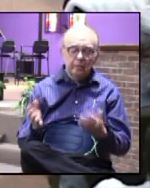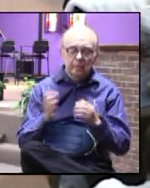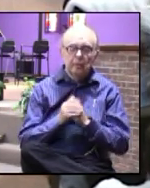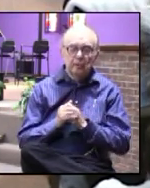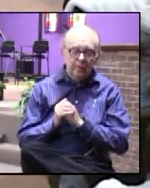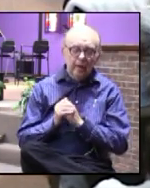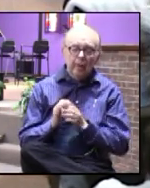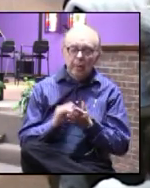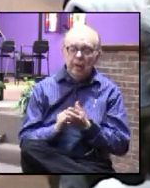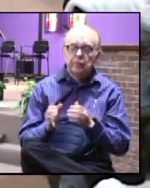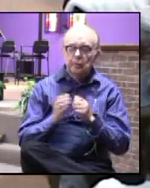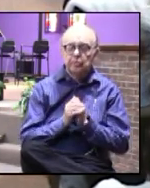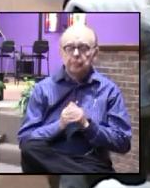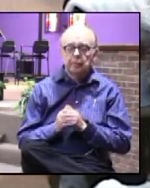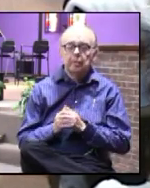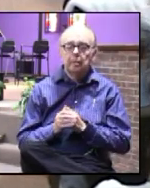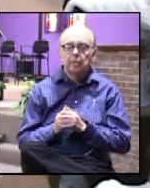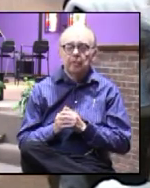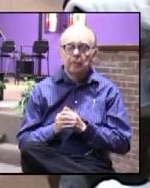That's worship.